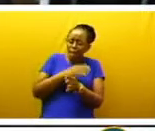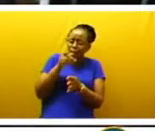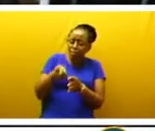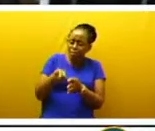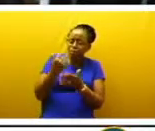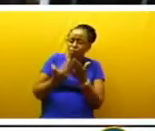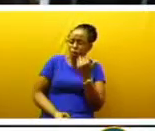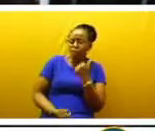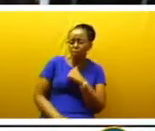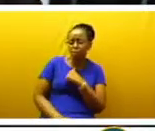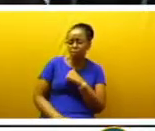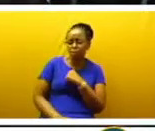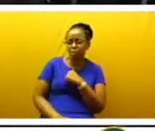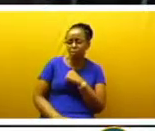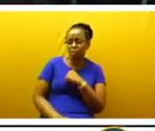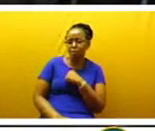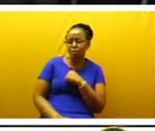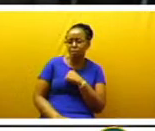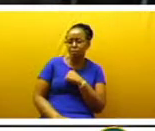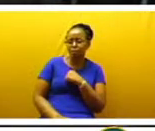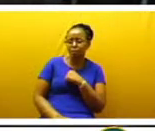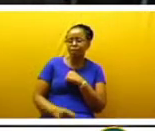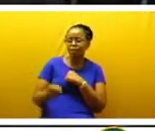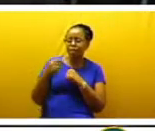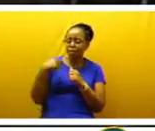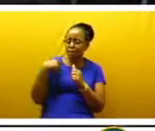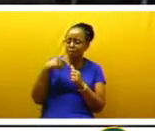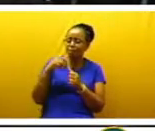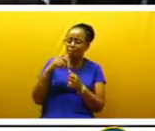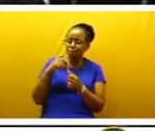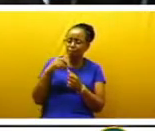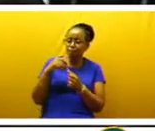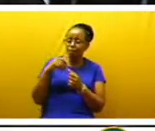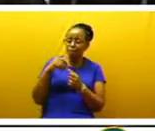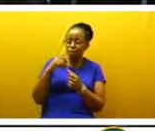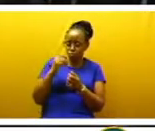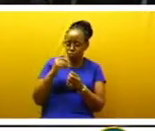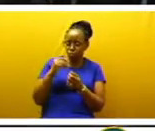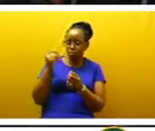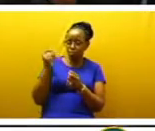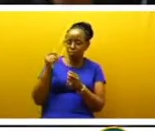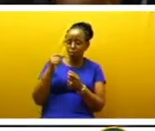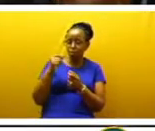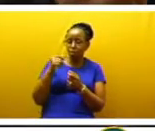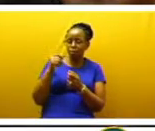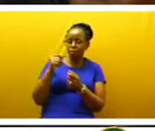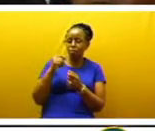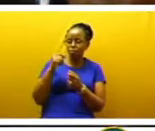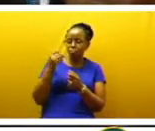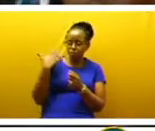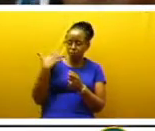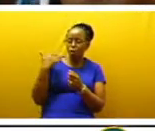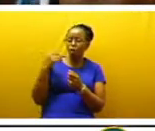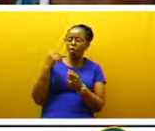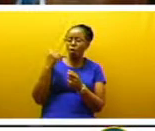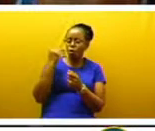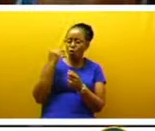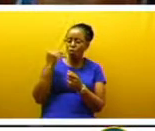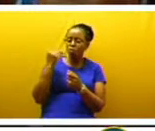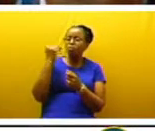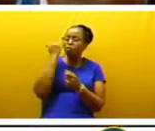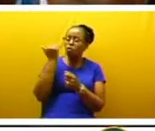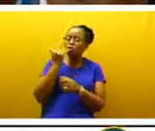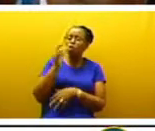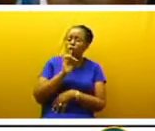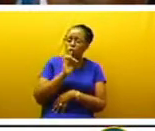truth behind the fact that despite several orders from you, the server has not been